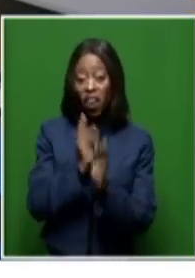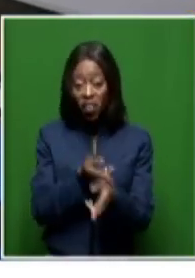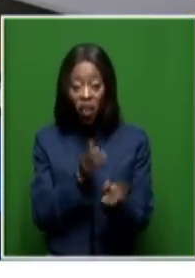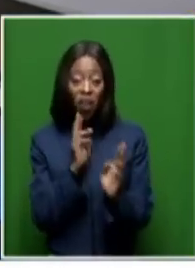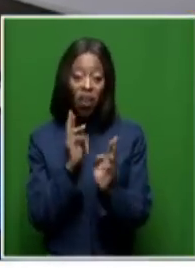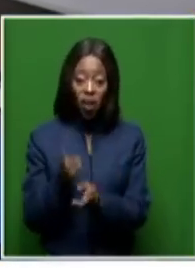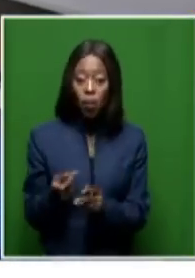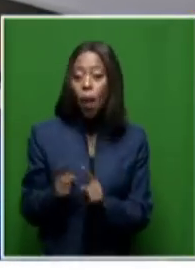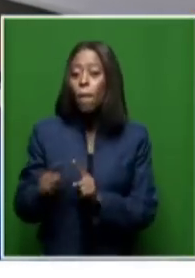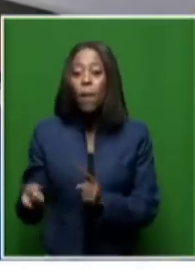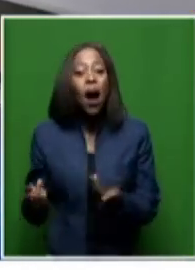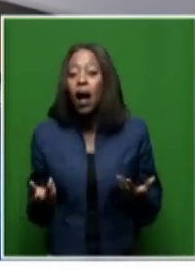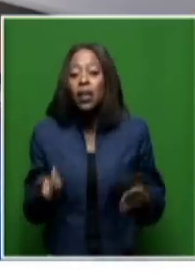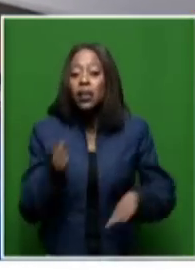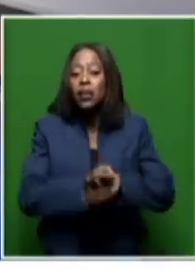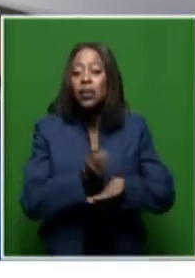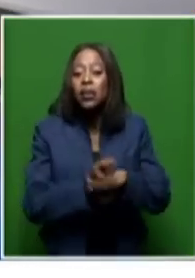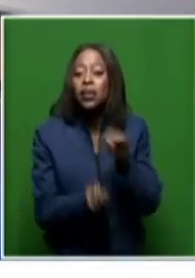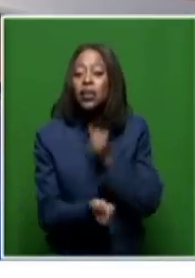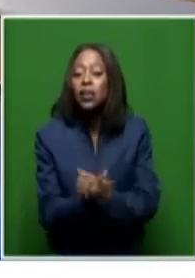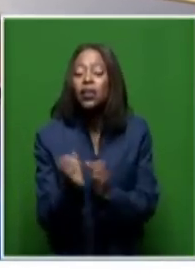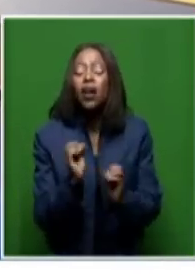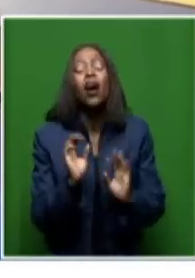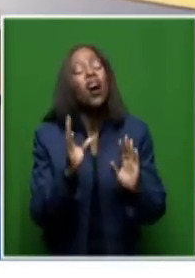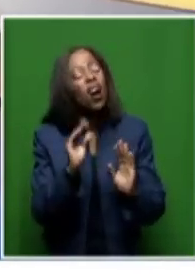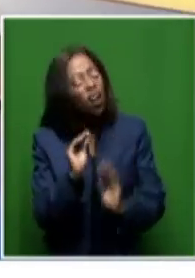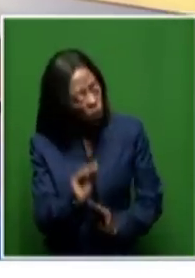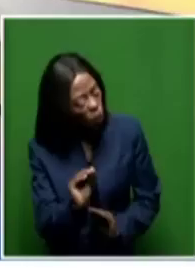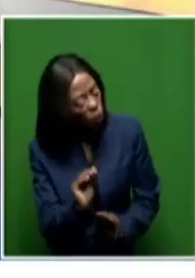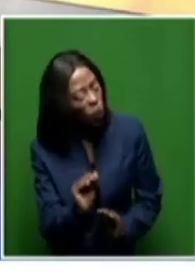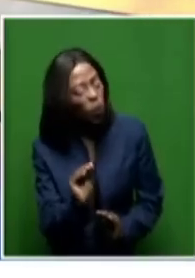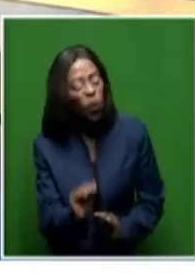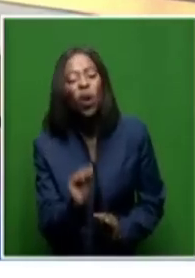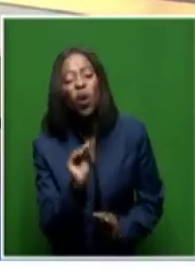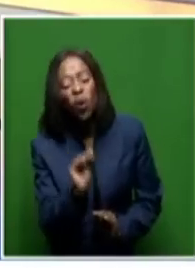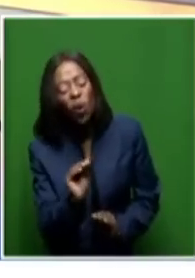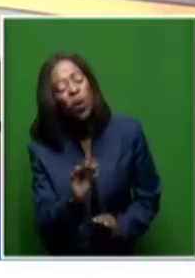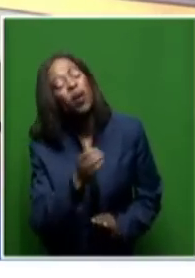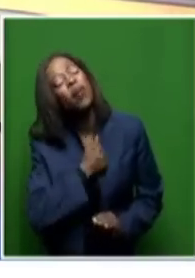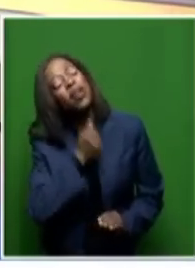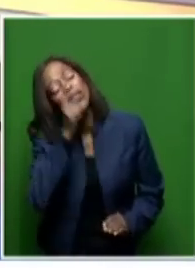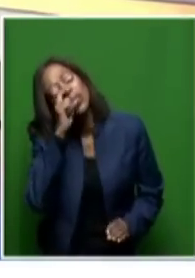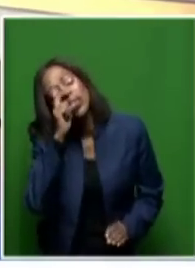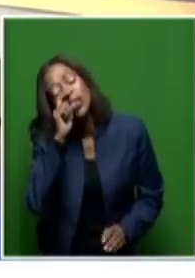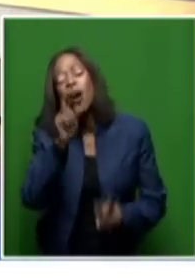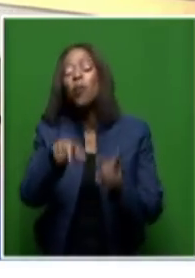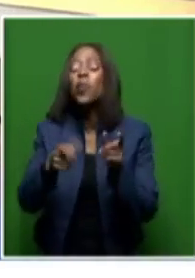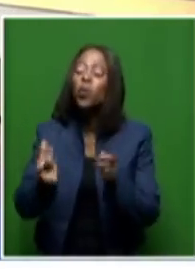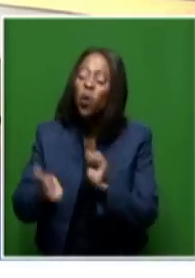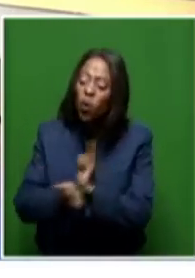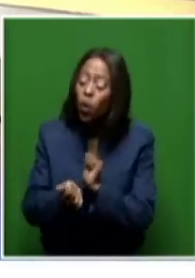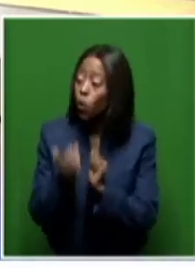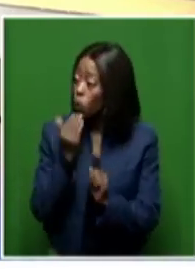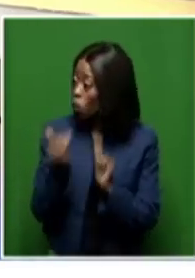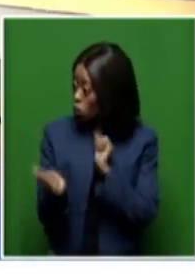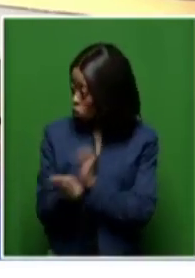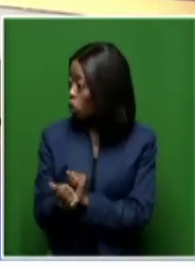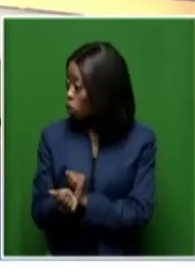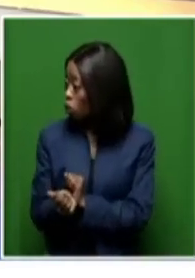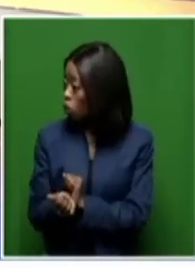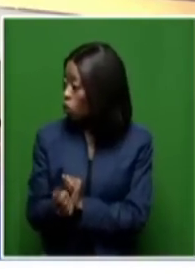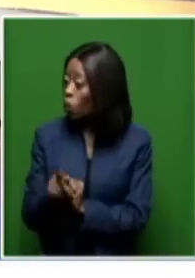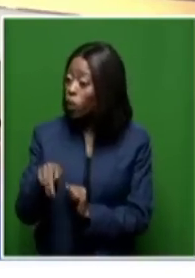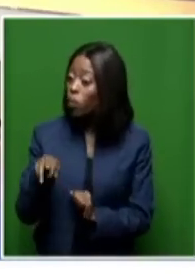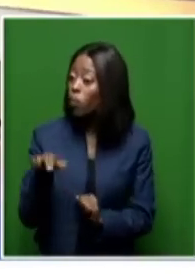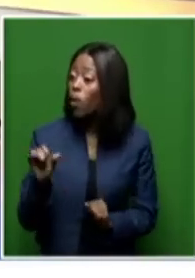and no consequences to that? There are consequences, my What are the sister. consequences, People have been arrested. Who's been arrested with regard to